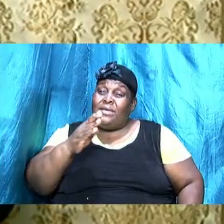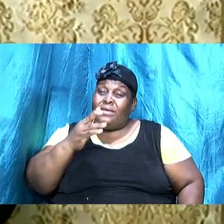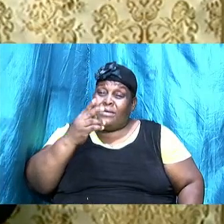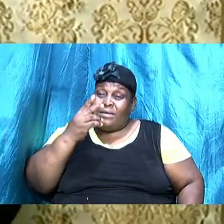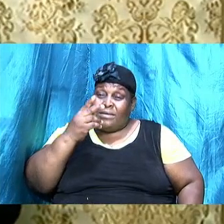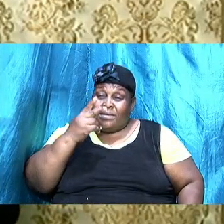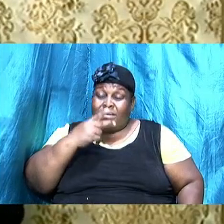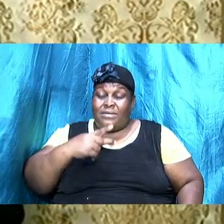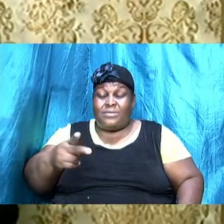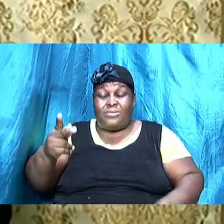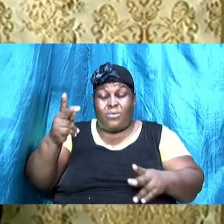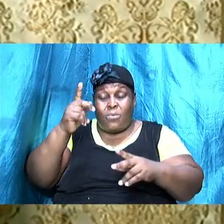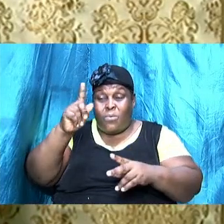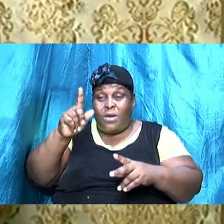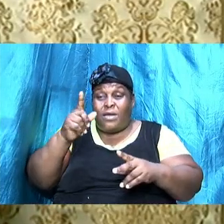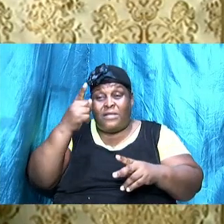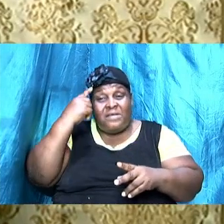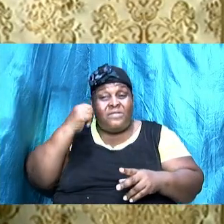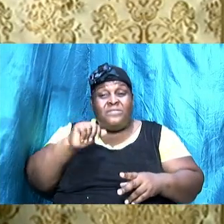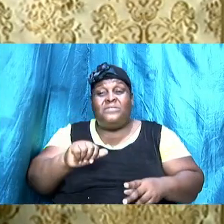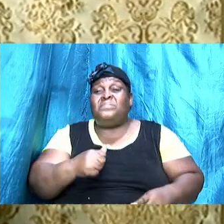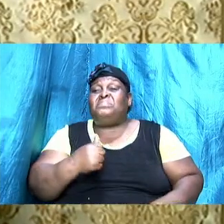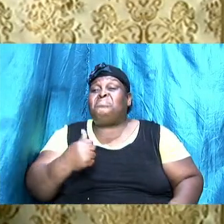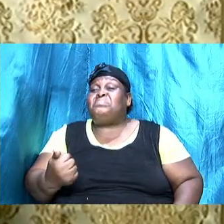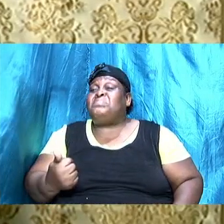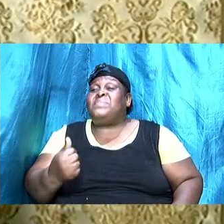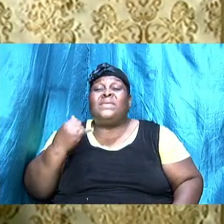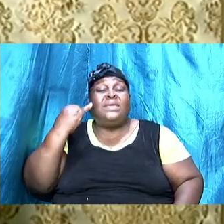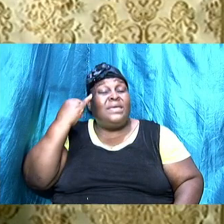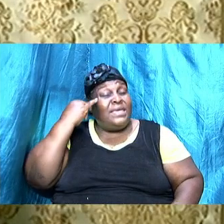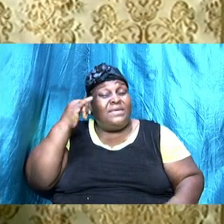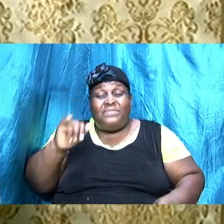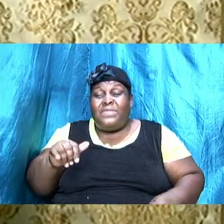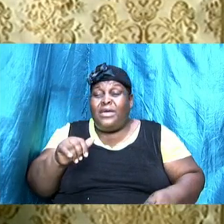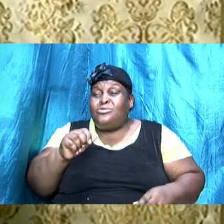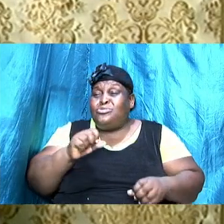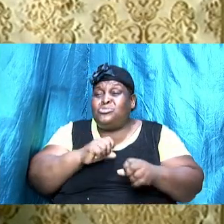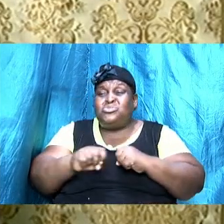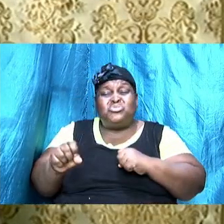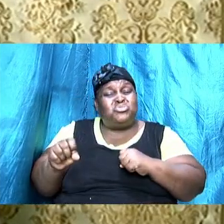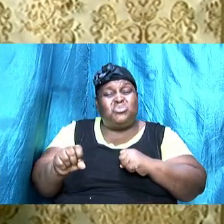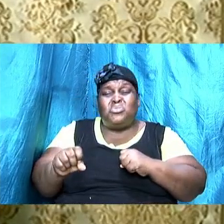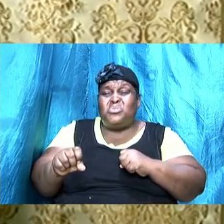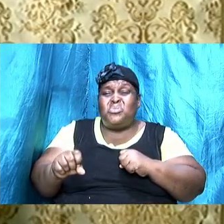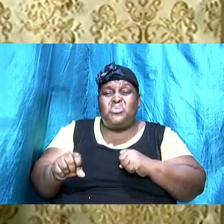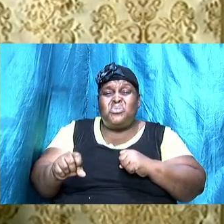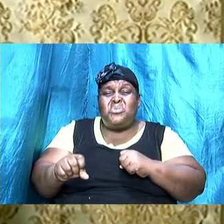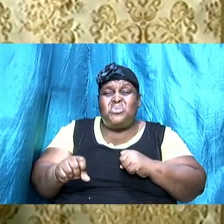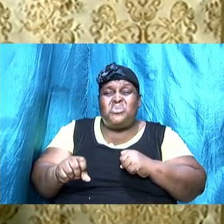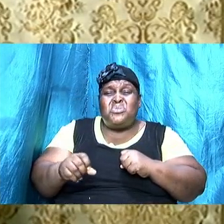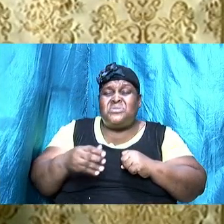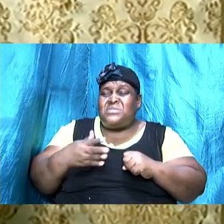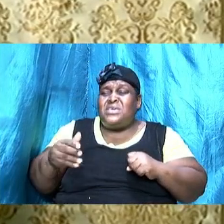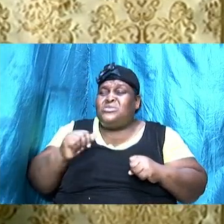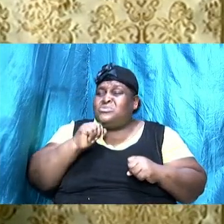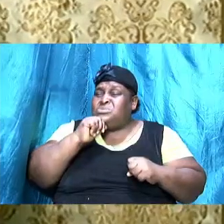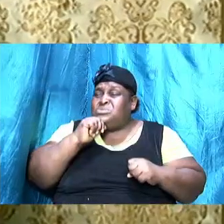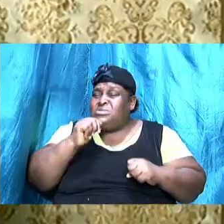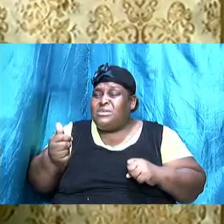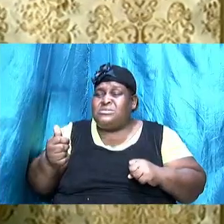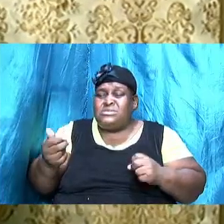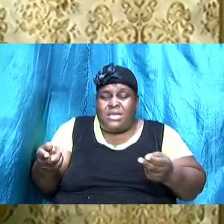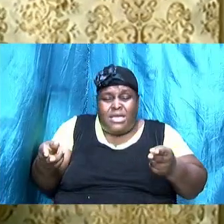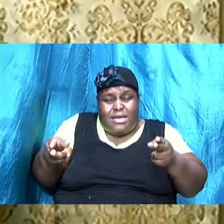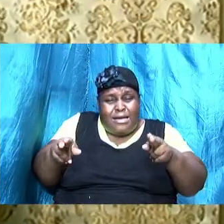If that were so, we would not see what we are seeing in a lot of instances across